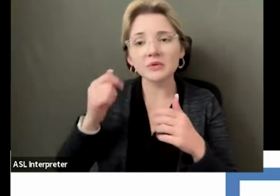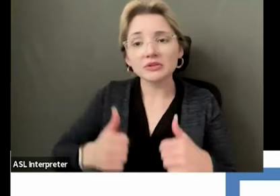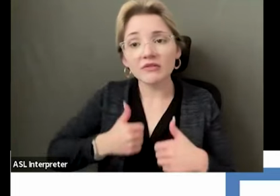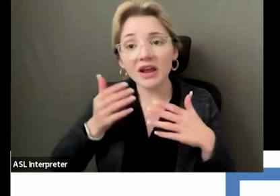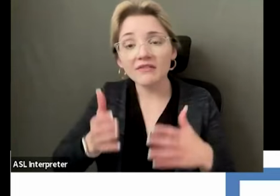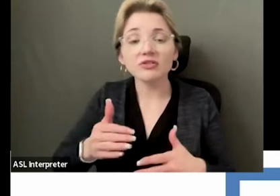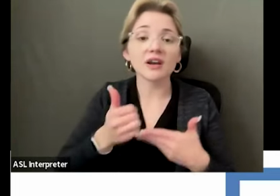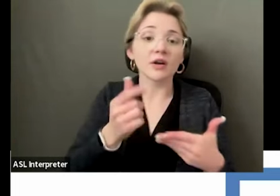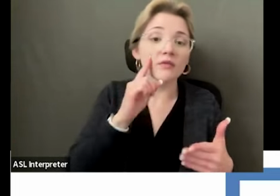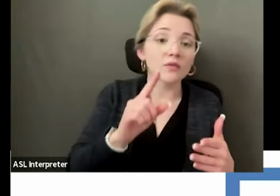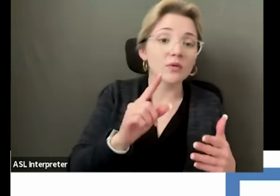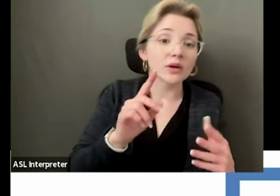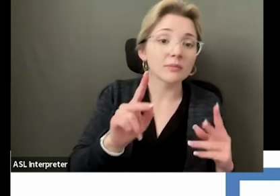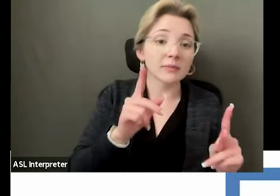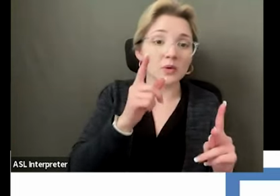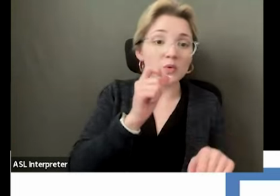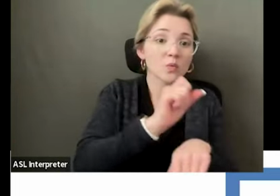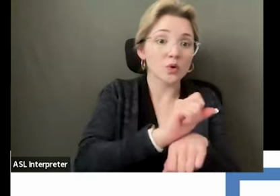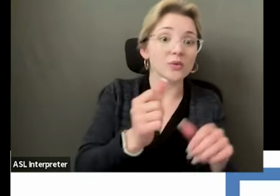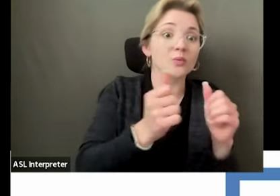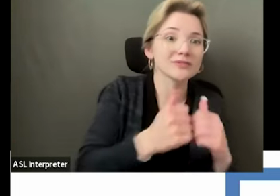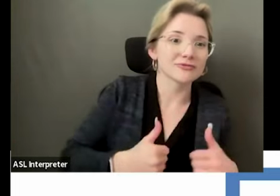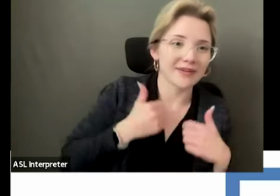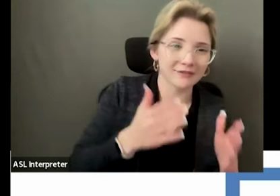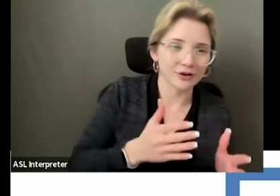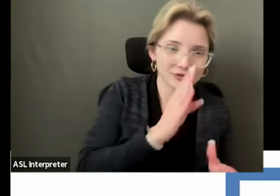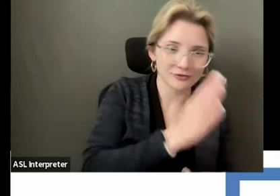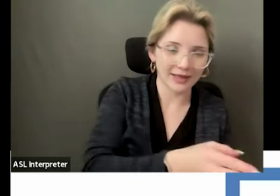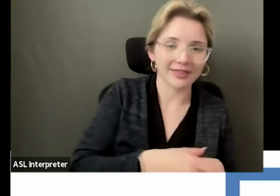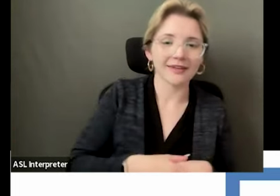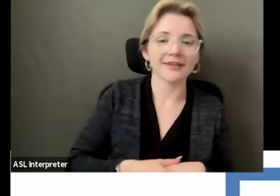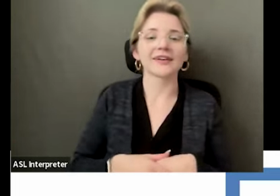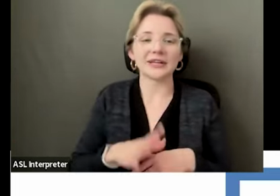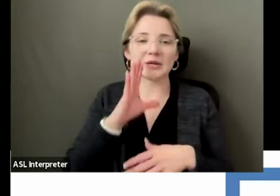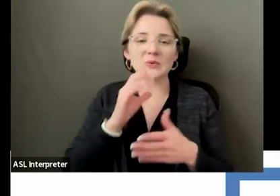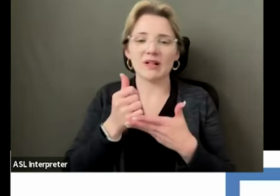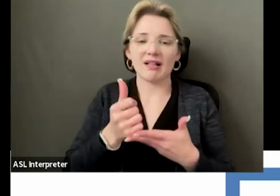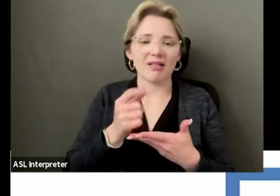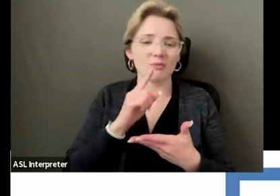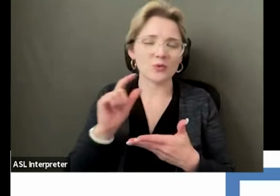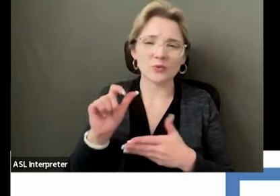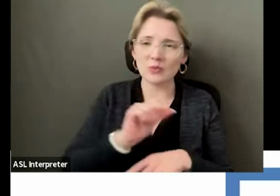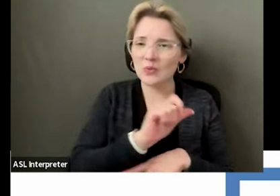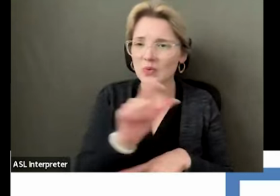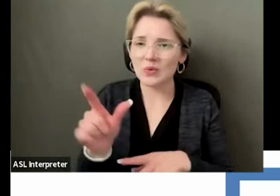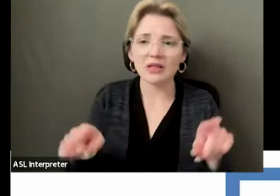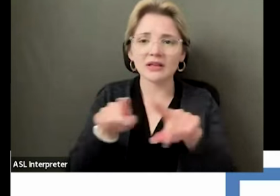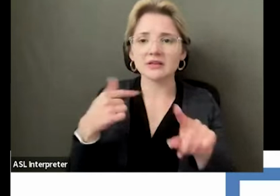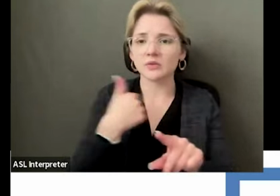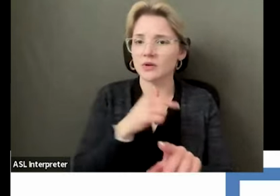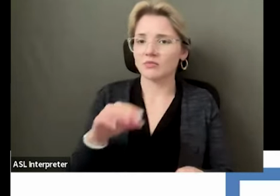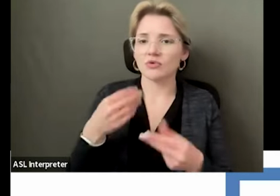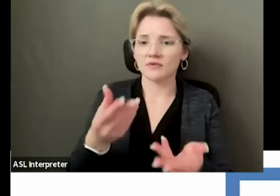working with survivors, kind of across the board, particularly as we start to develop some of our foundational series, which I'll talk